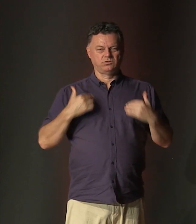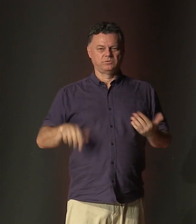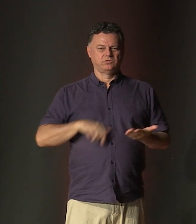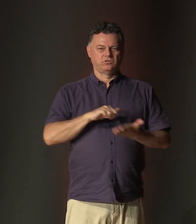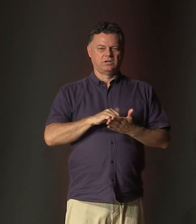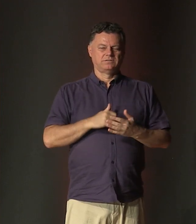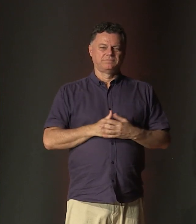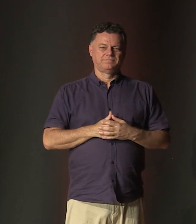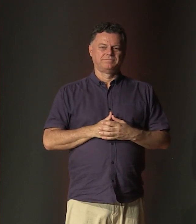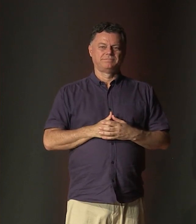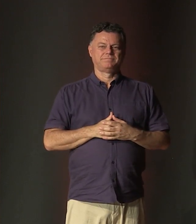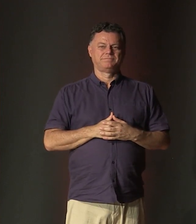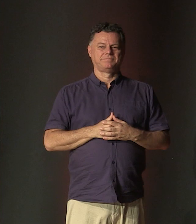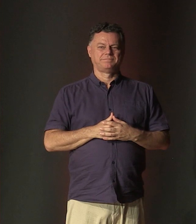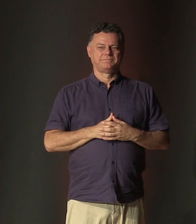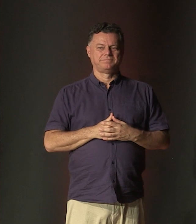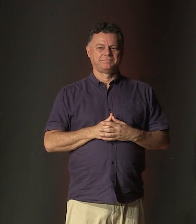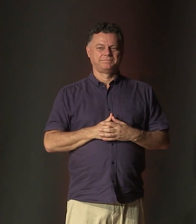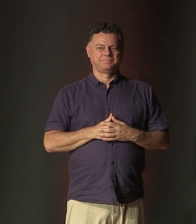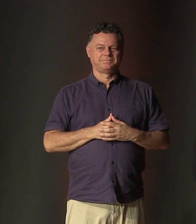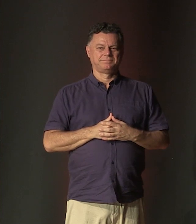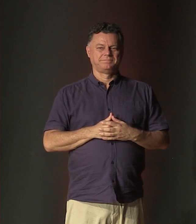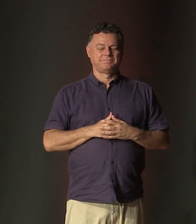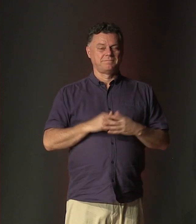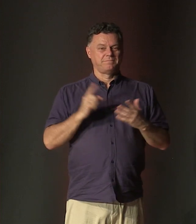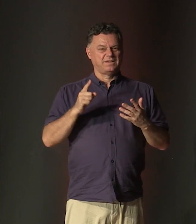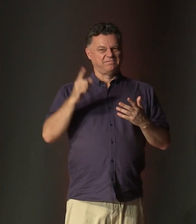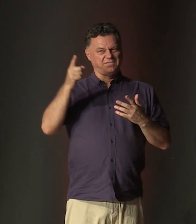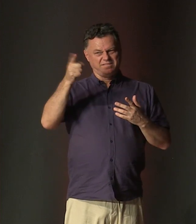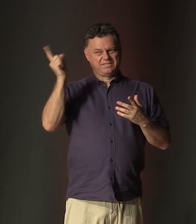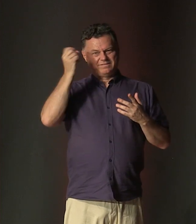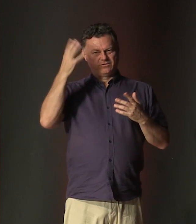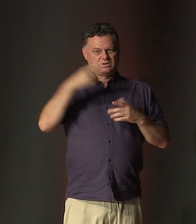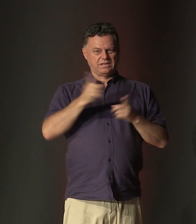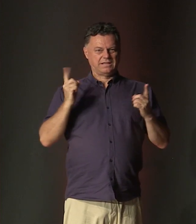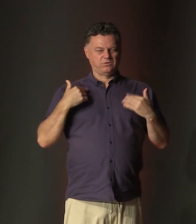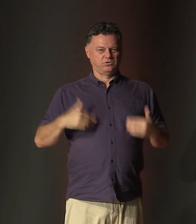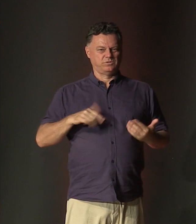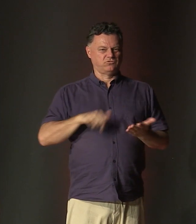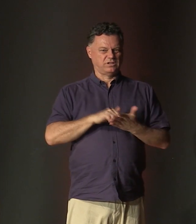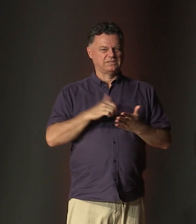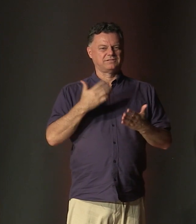to start putting the human back into that right. Thank you.